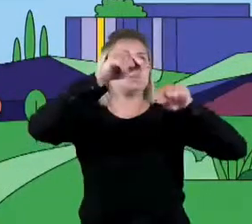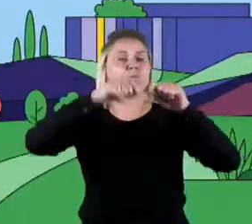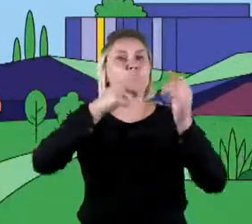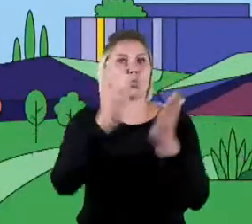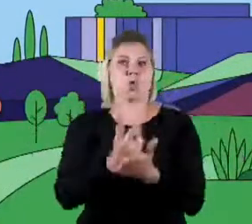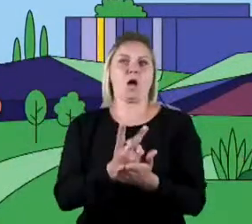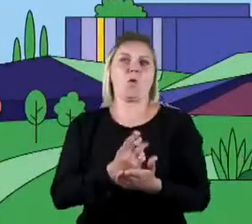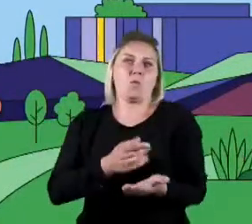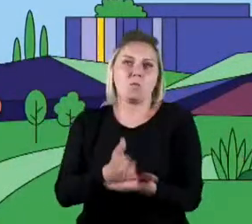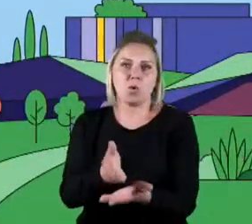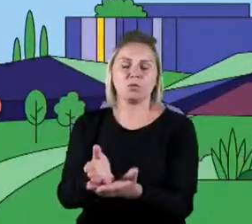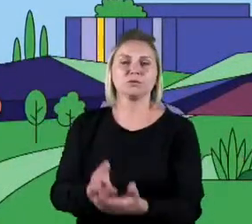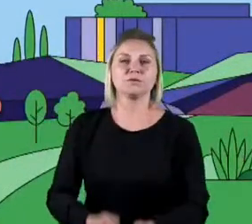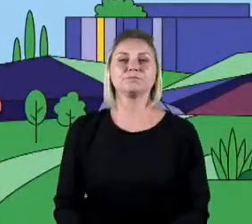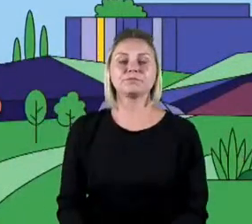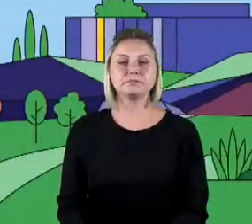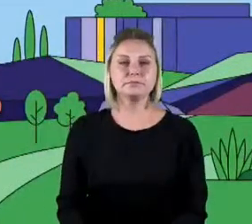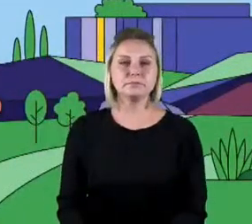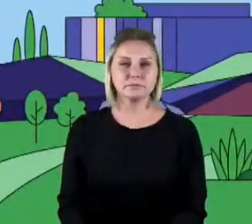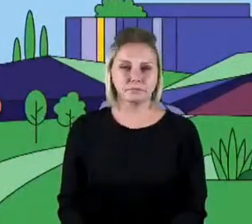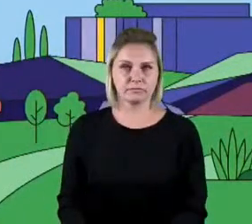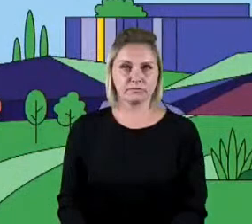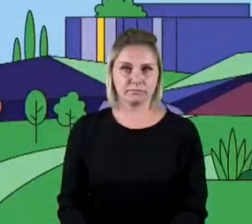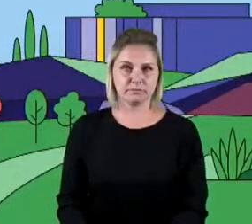possibilities to move around.